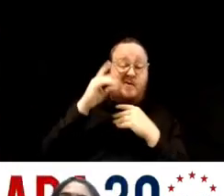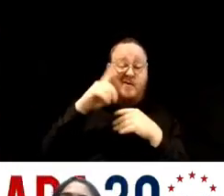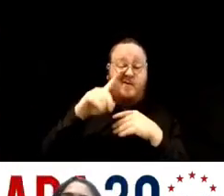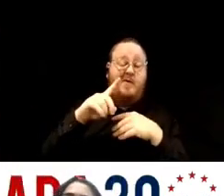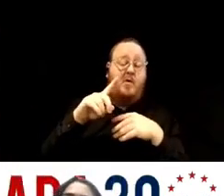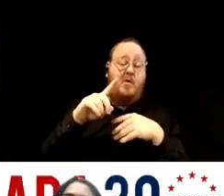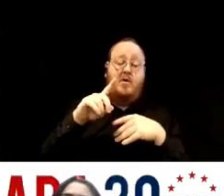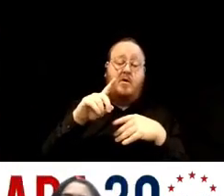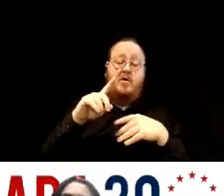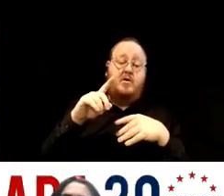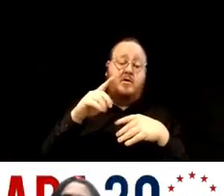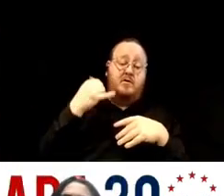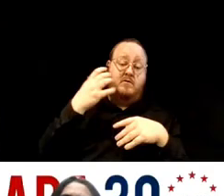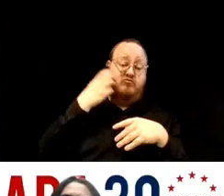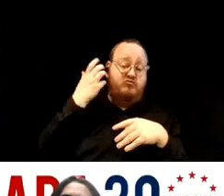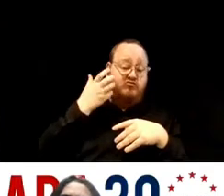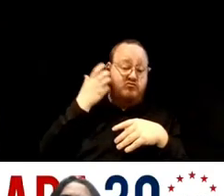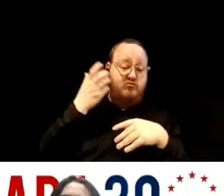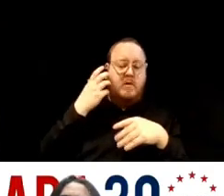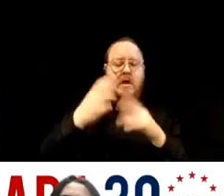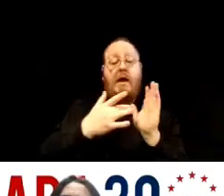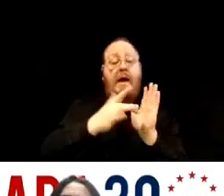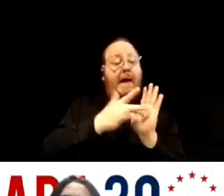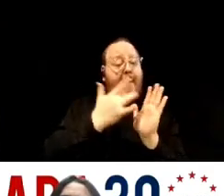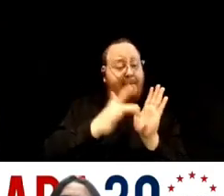Now iPads, I think